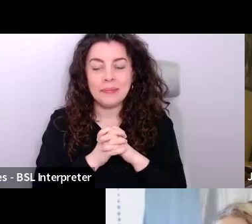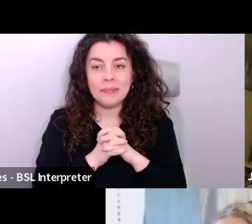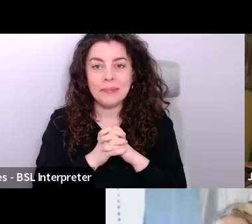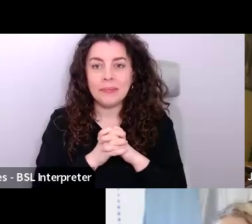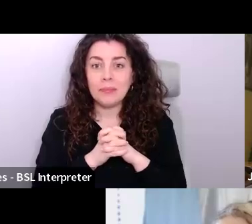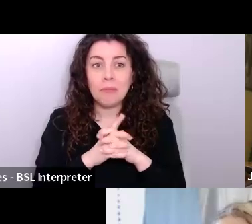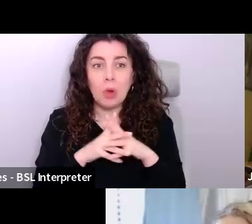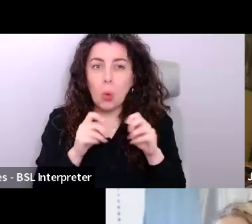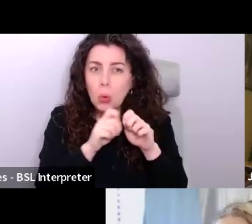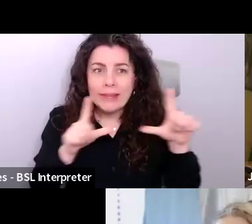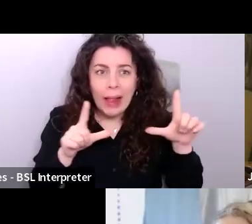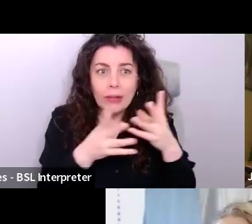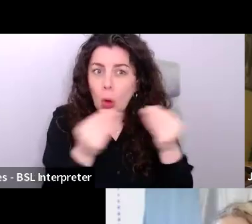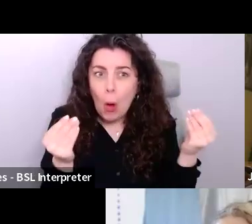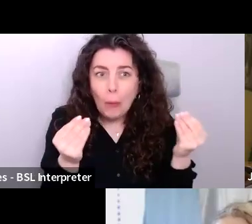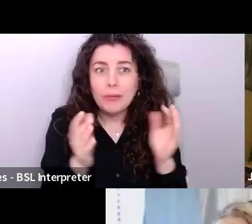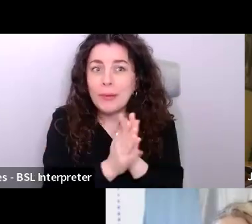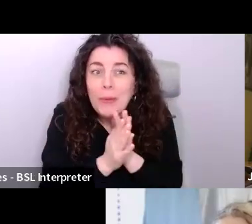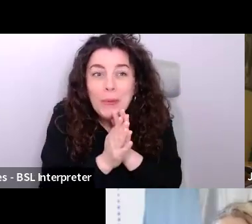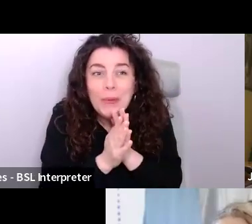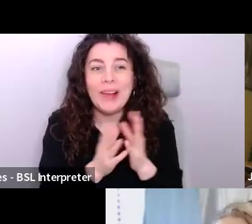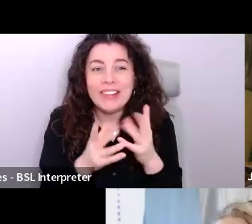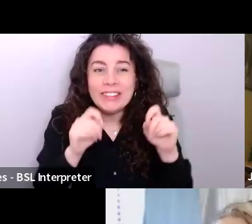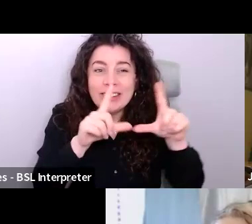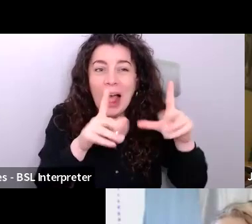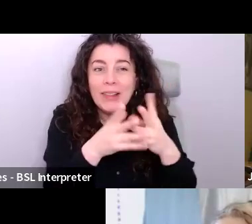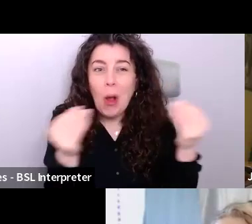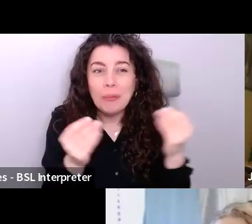I think we've lost the slides.